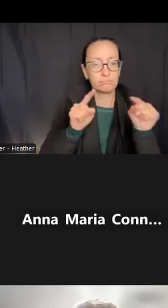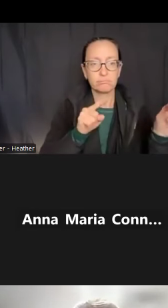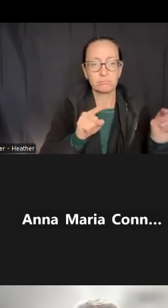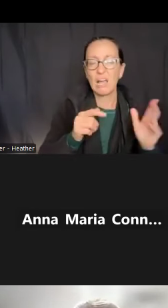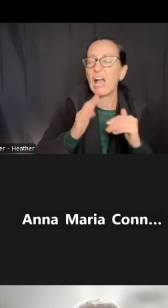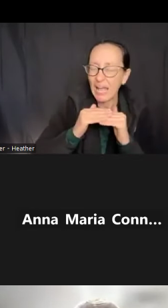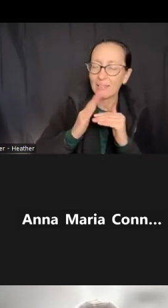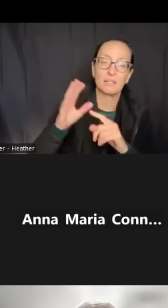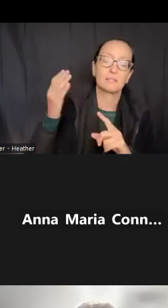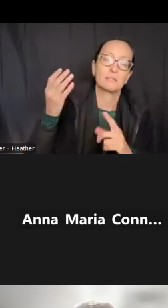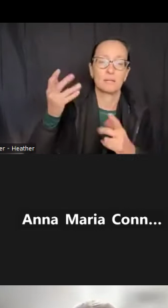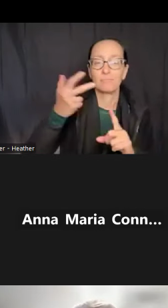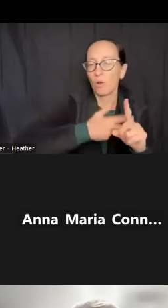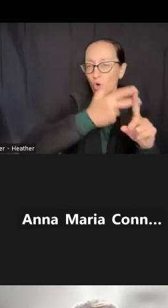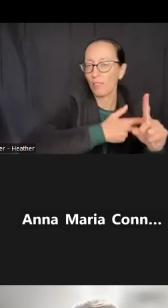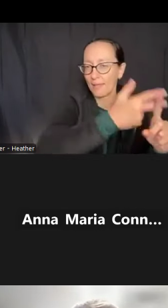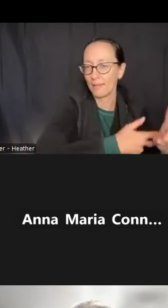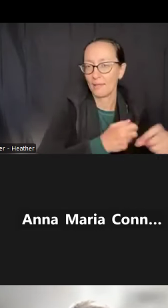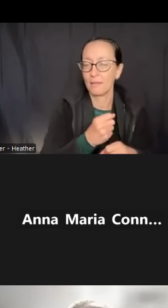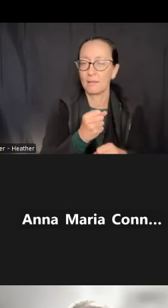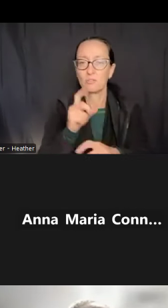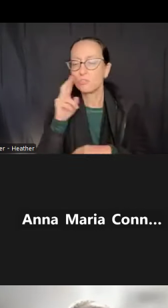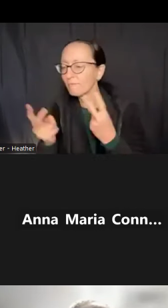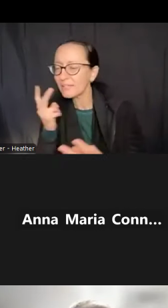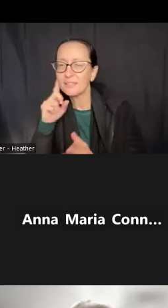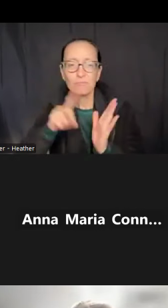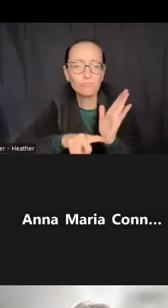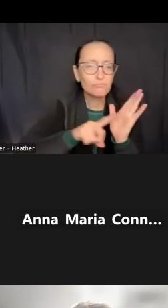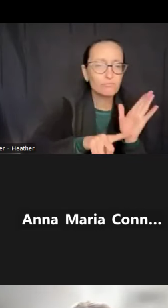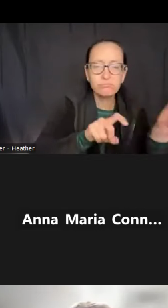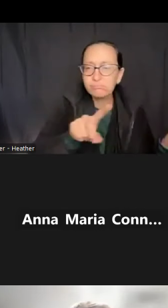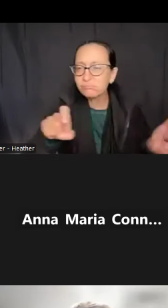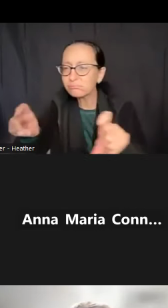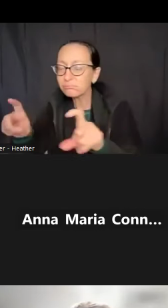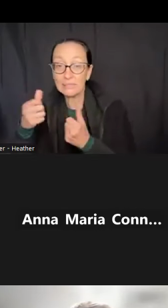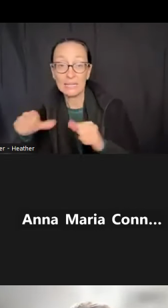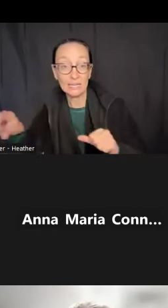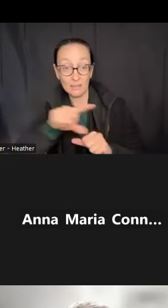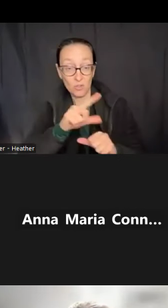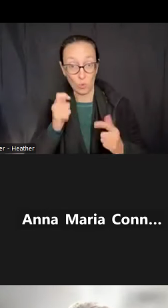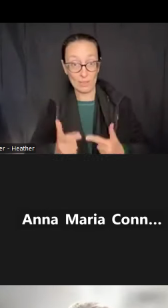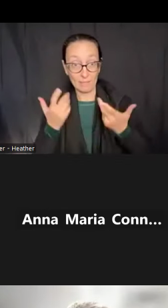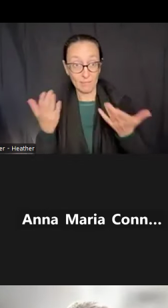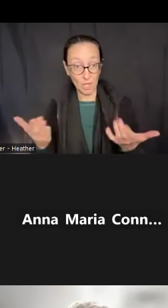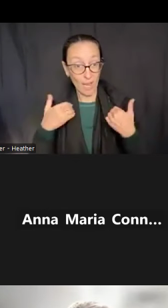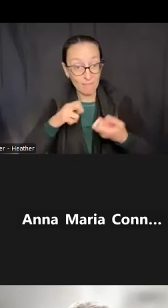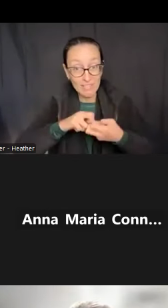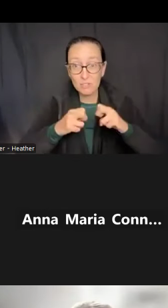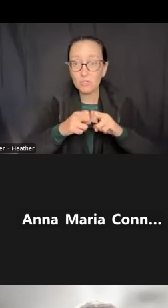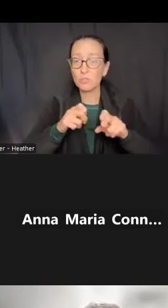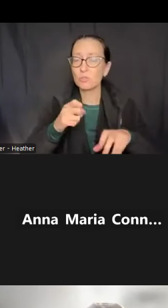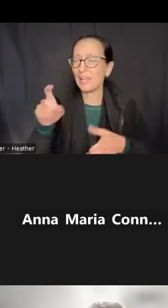do a visit and to check on the residents, to speak with them, to see if they have any issues that we can assist them with.